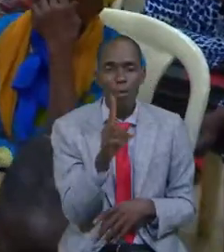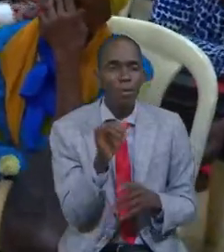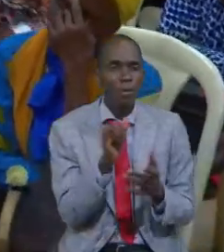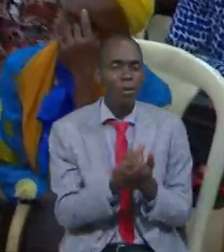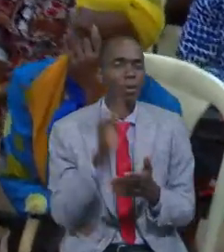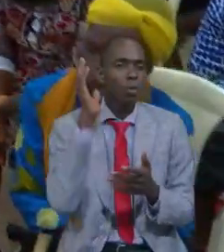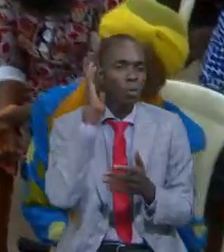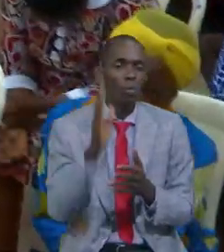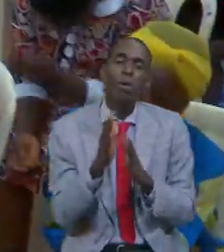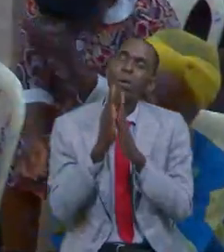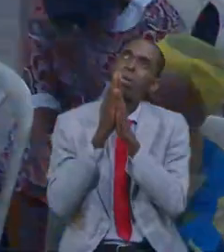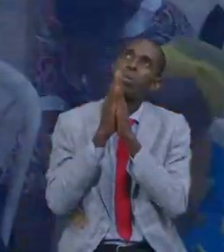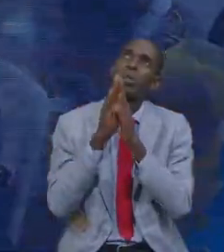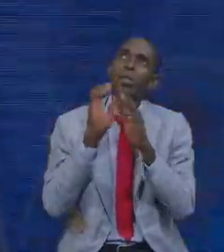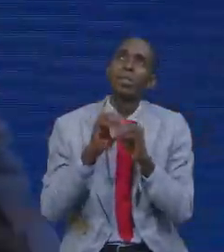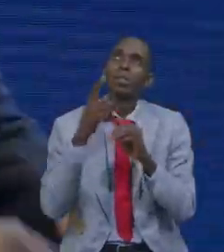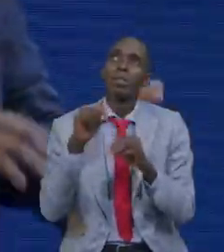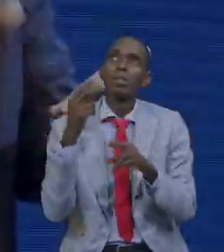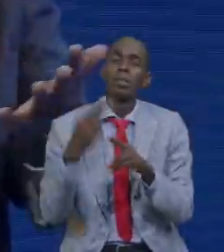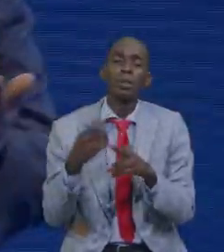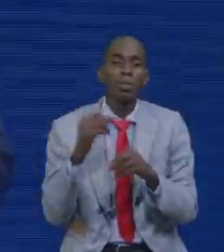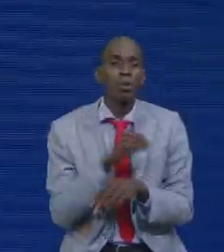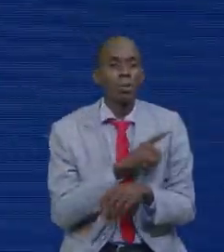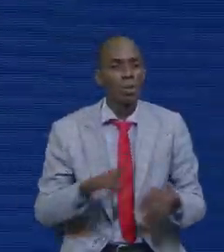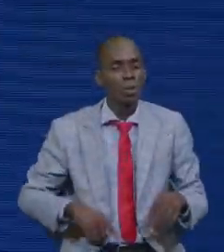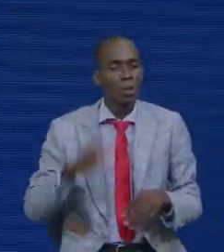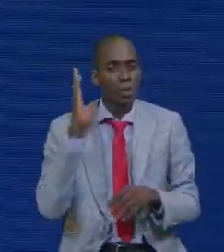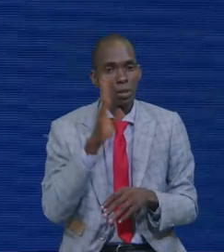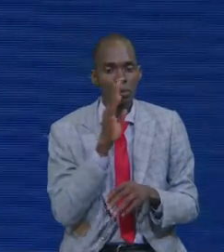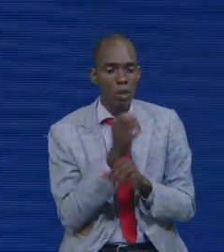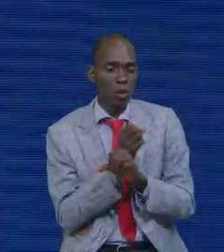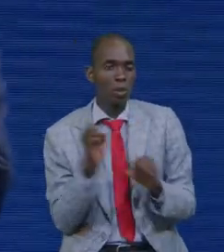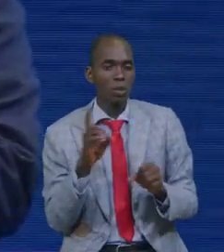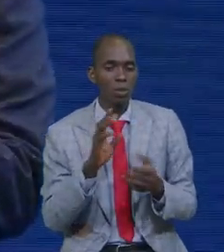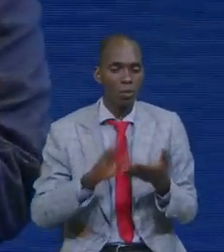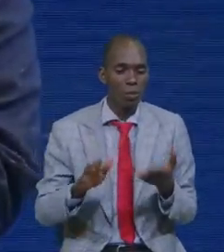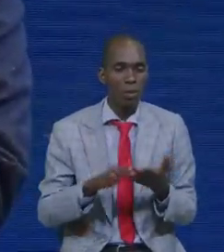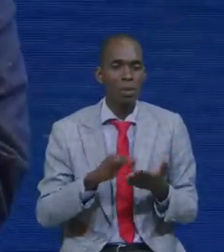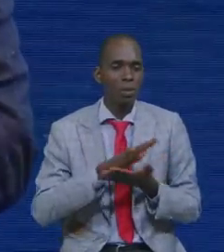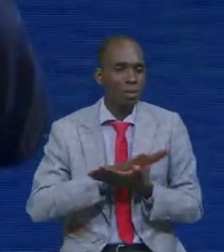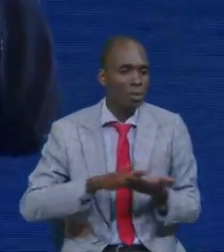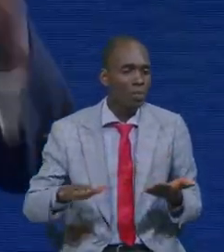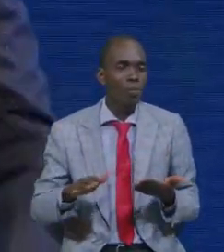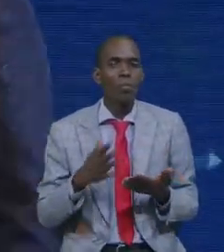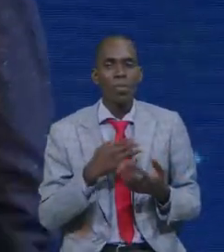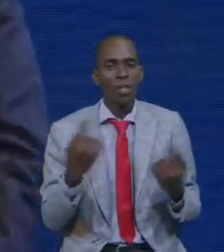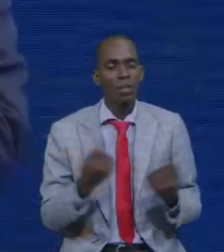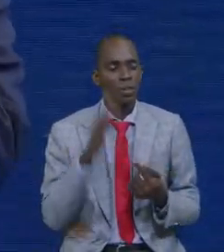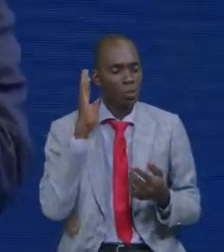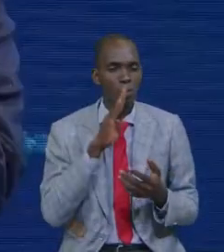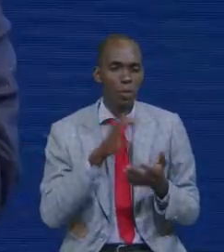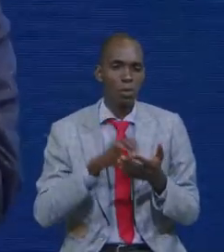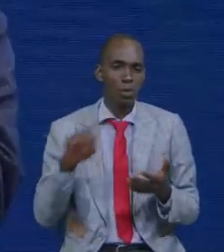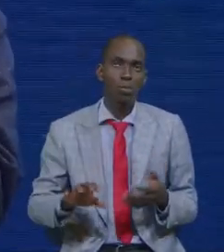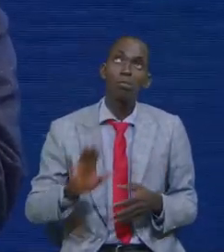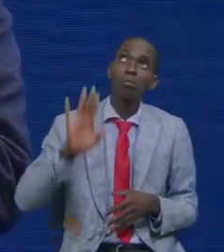call on the name of the Lord shall be saved and forgiven and cleansed, and the sins will be blotted out. Raise